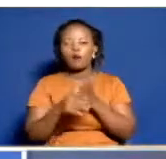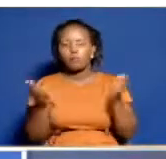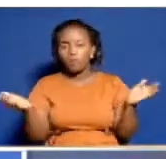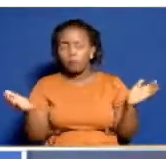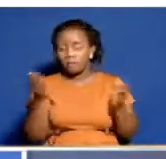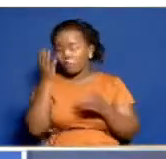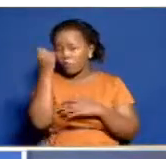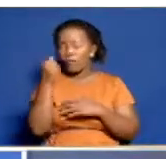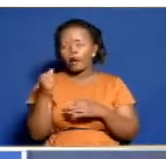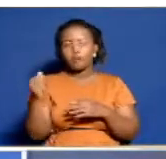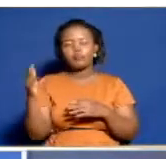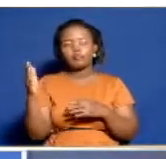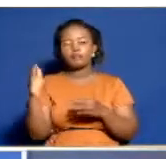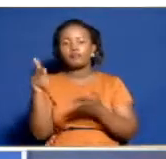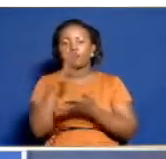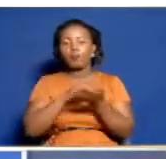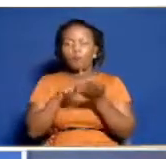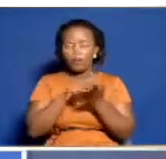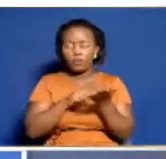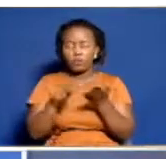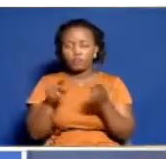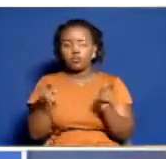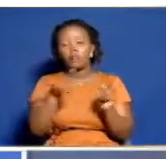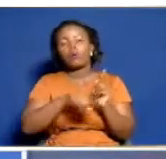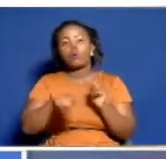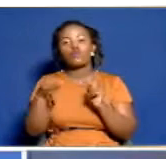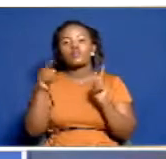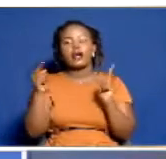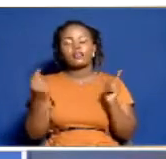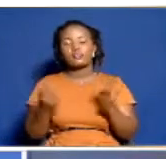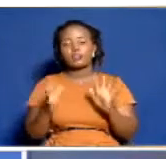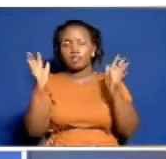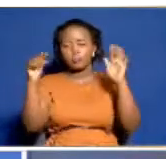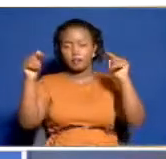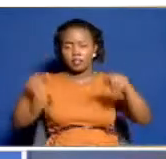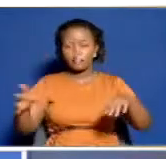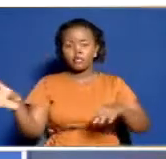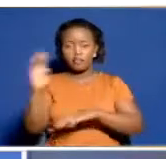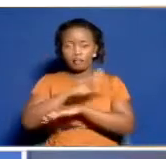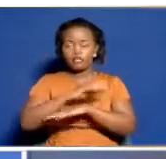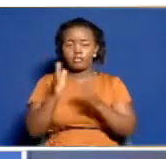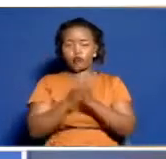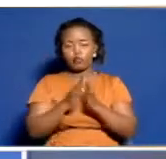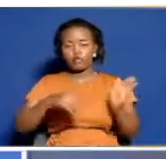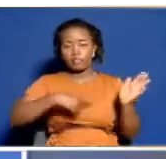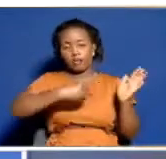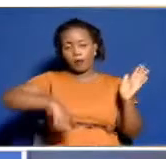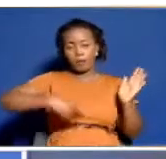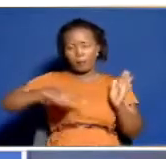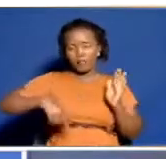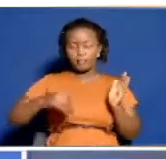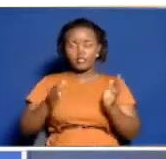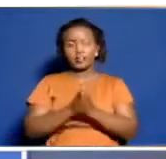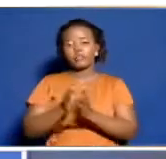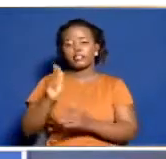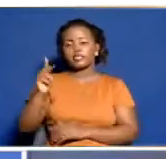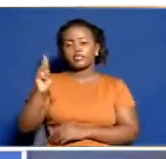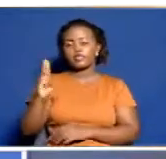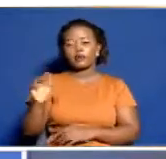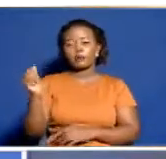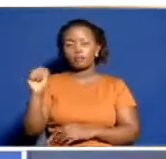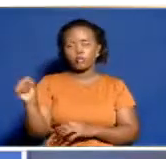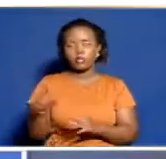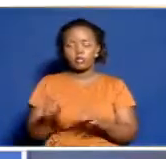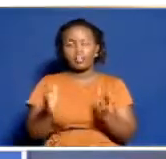plastic pollution. And so we are commemorating this day with Malindi Marine National Park together with the Kenya Wildlife Service and